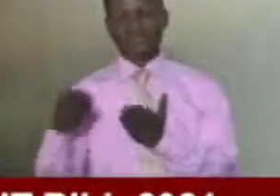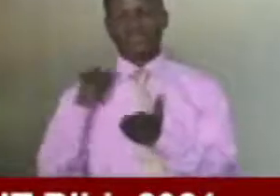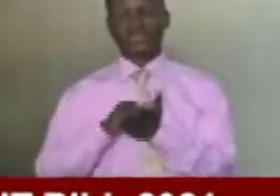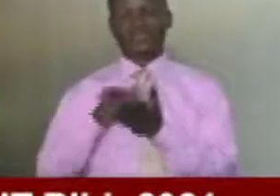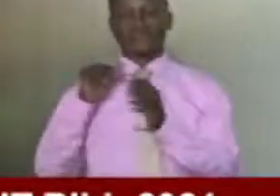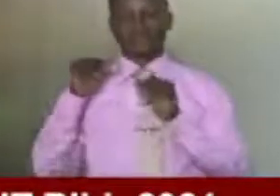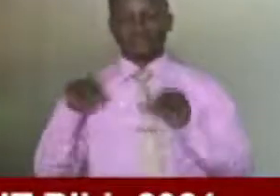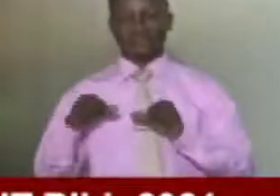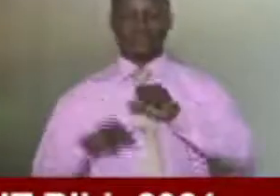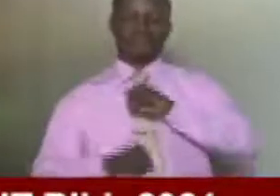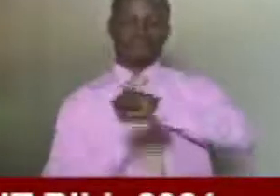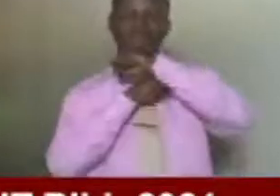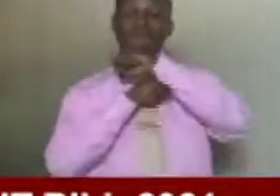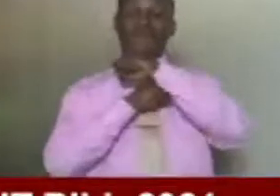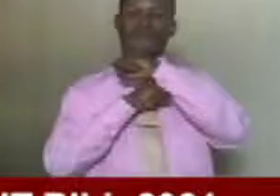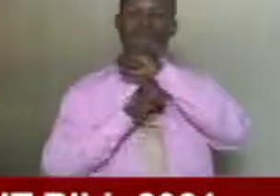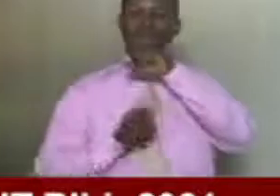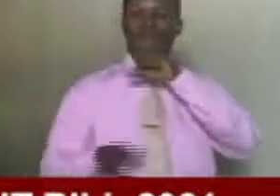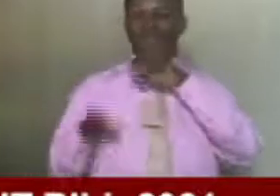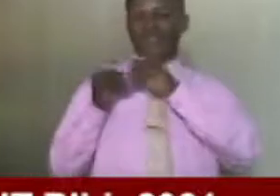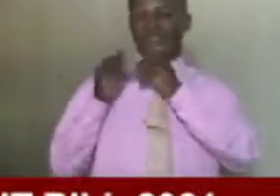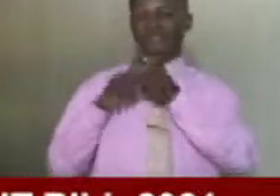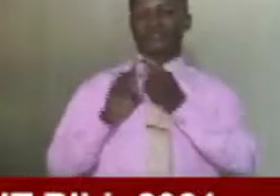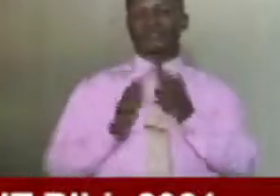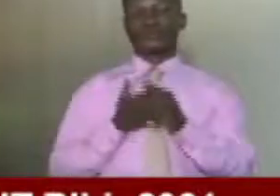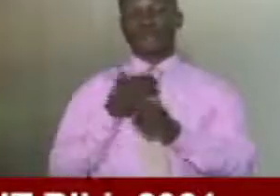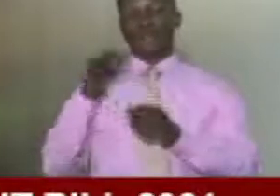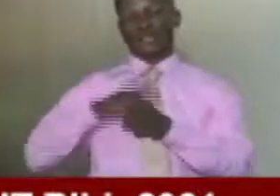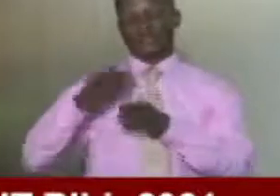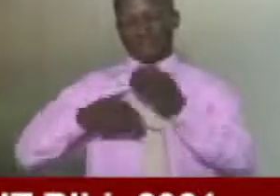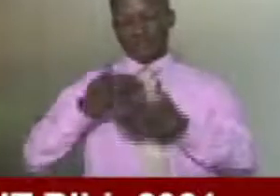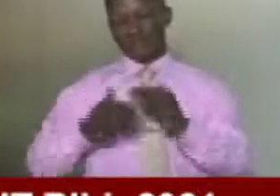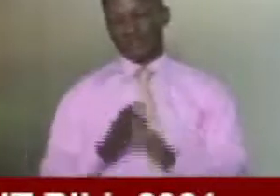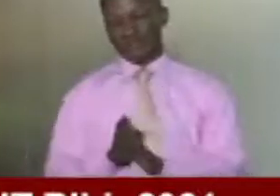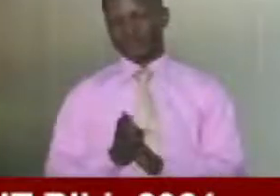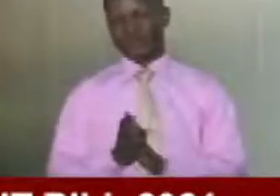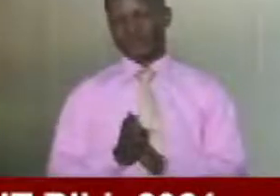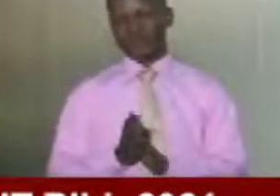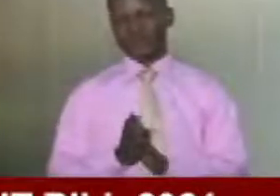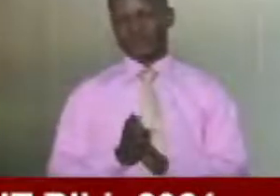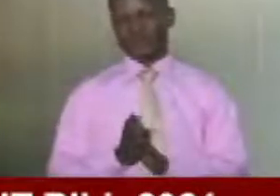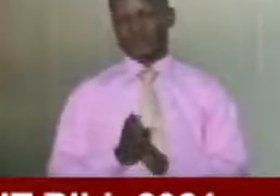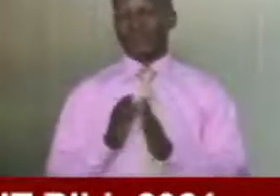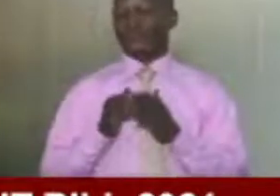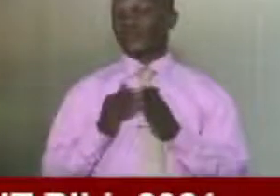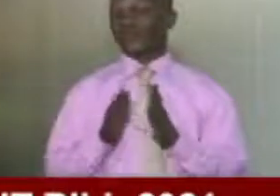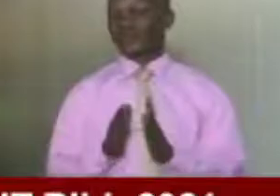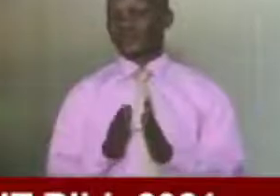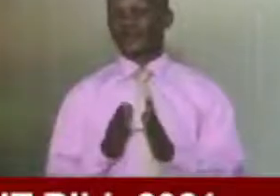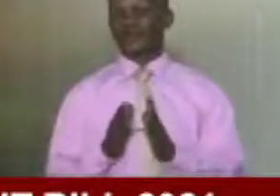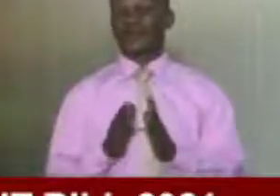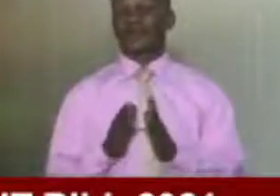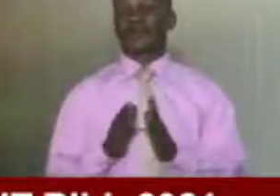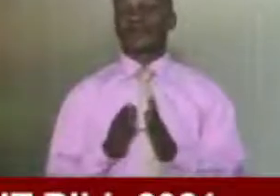the integrity of the electoral process. A good legal framework helps to have a